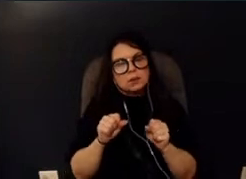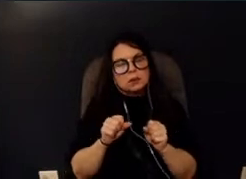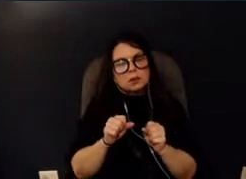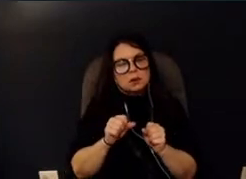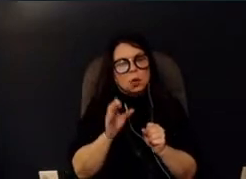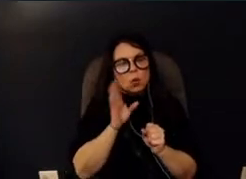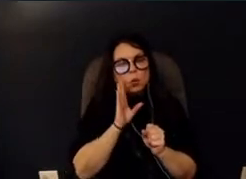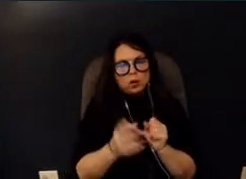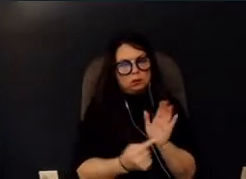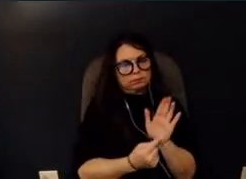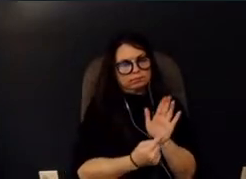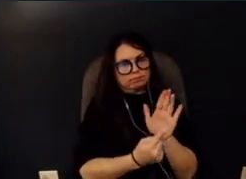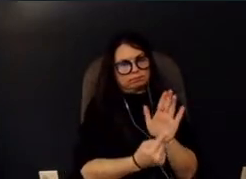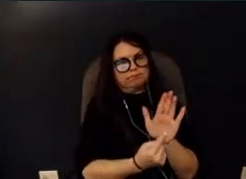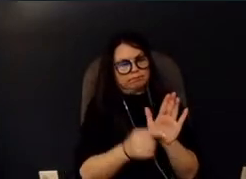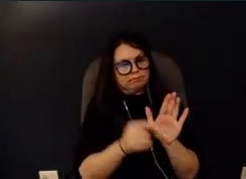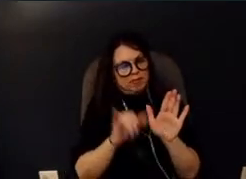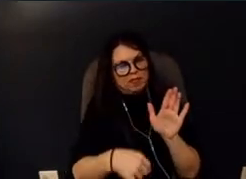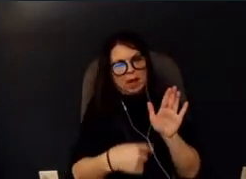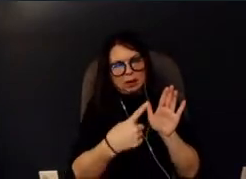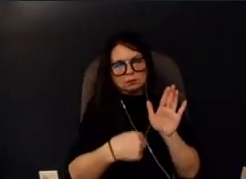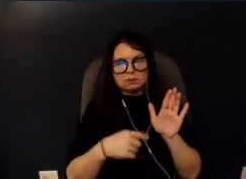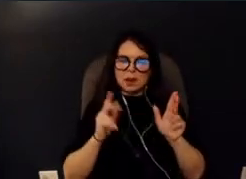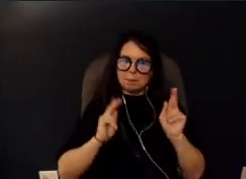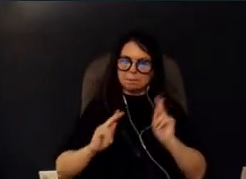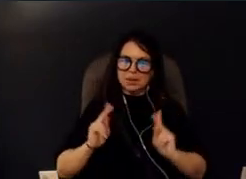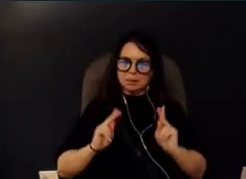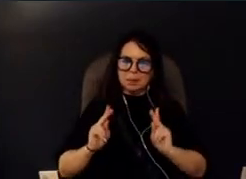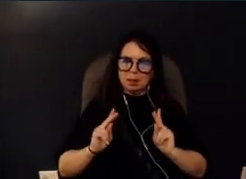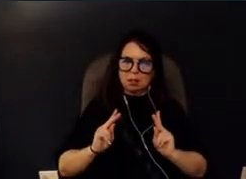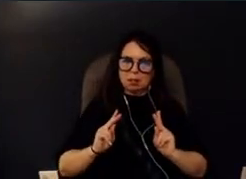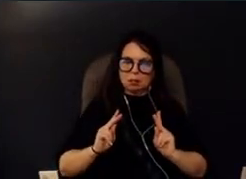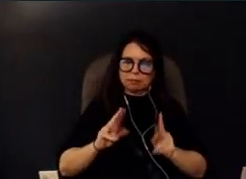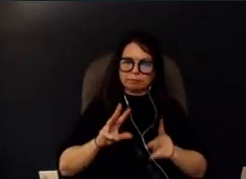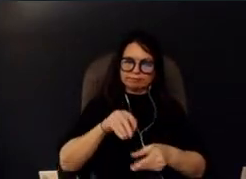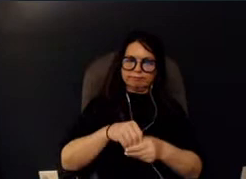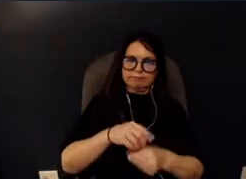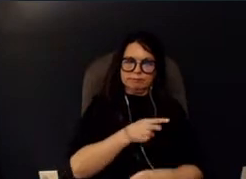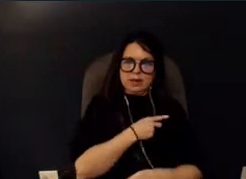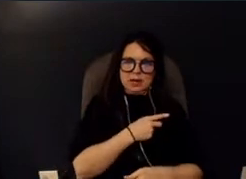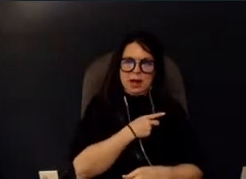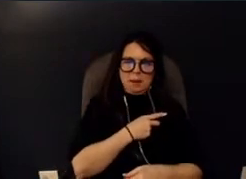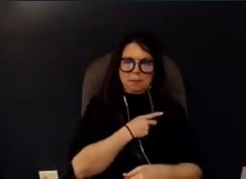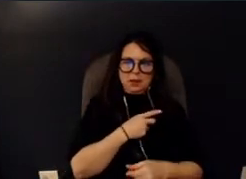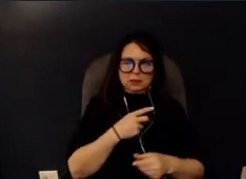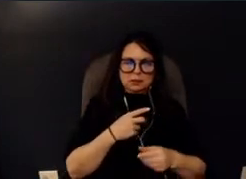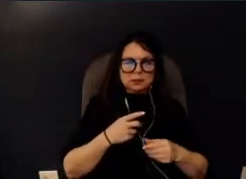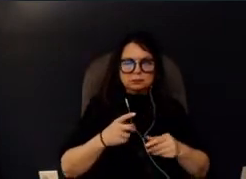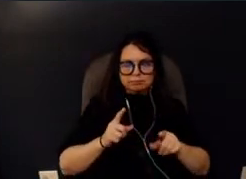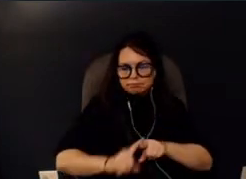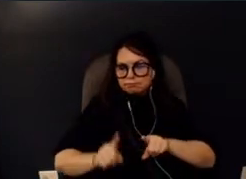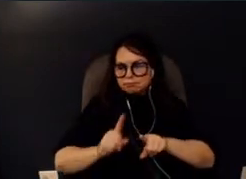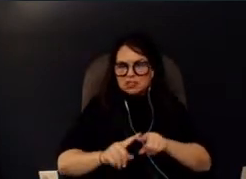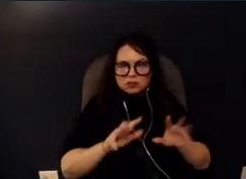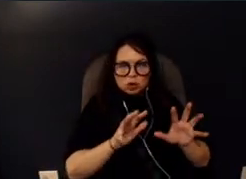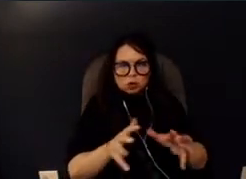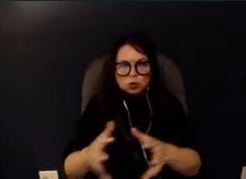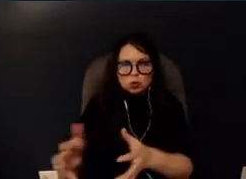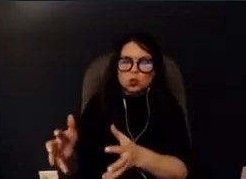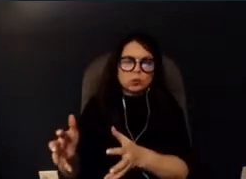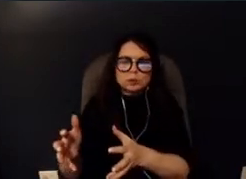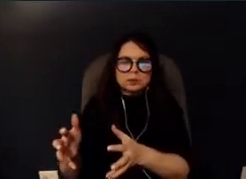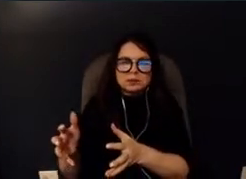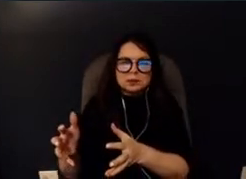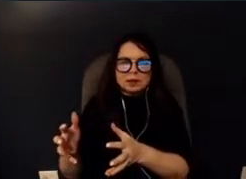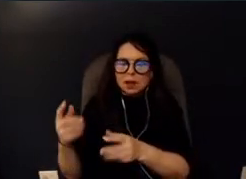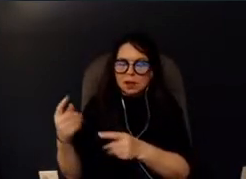the experiences of the many, many different groups and neighbors that we have been hearing from all year. And I want